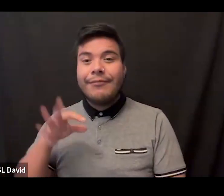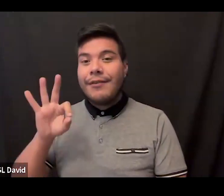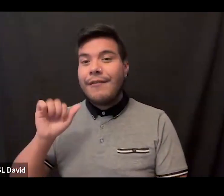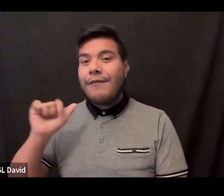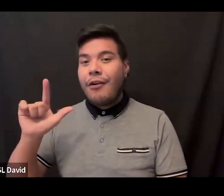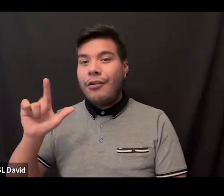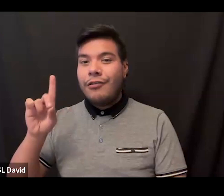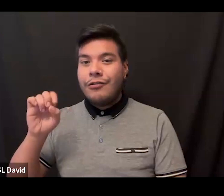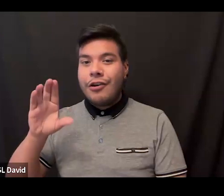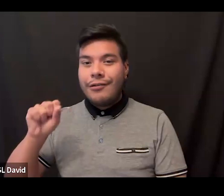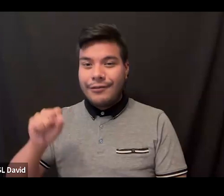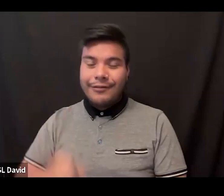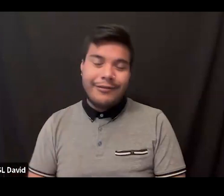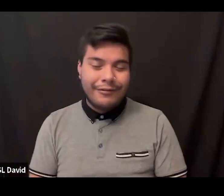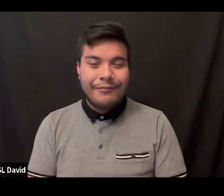www.documentary.org/FallDocs.